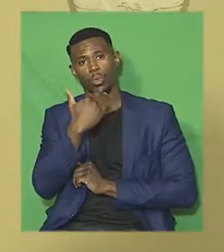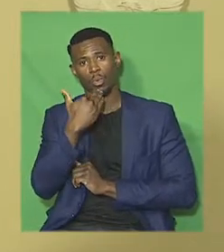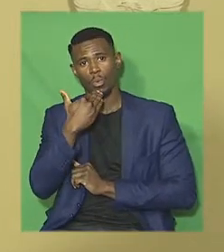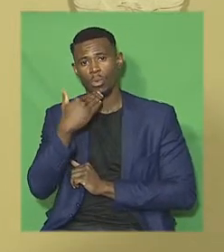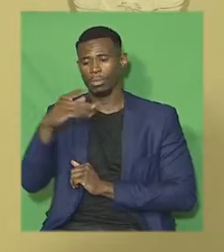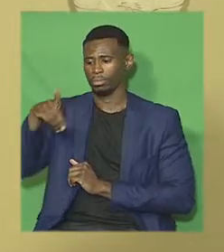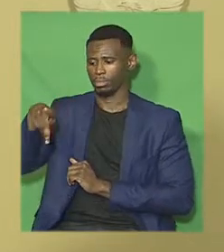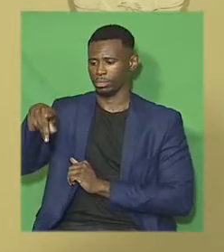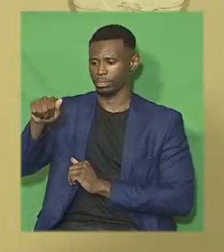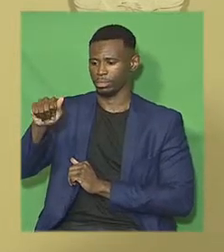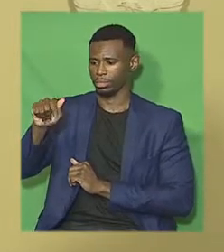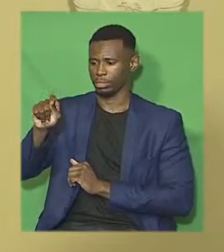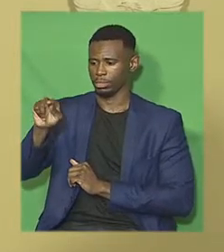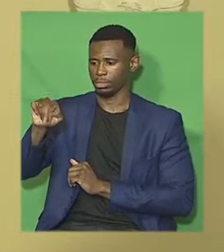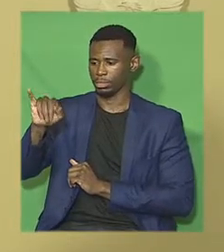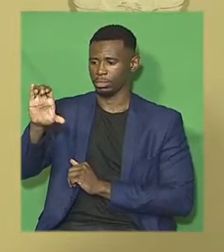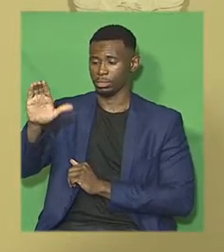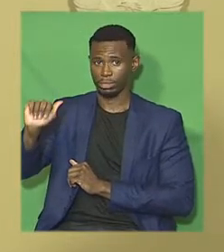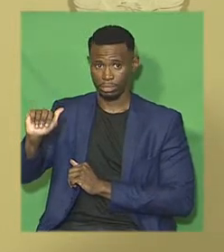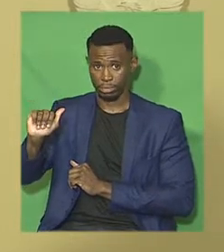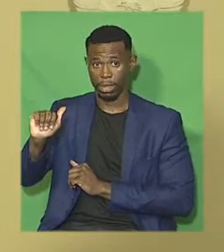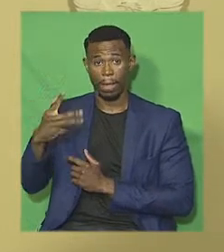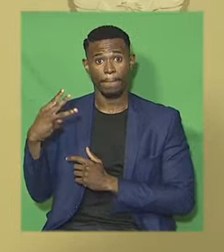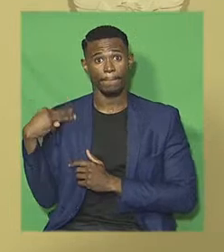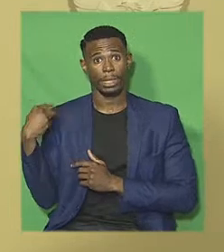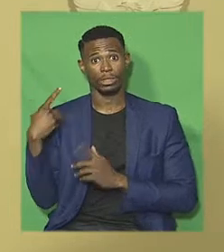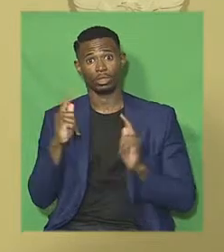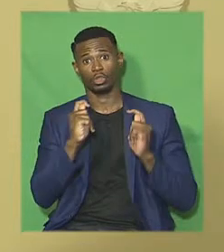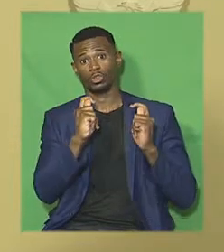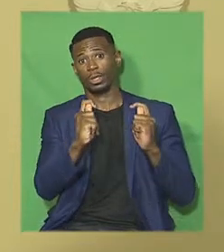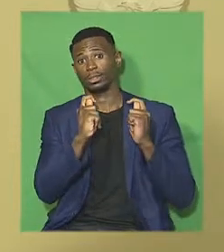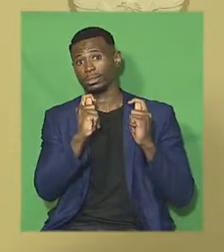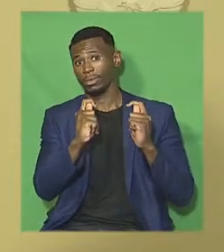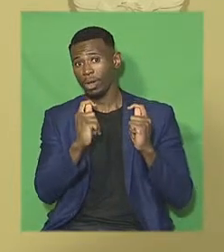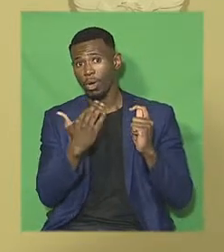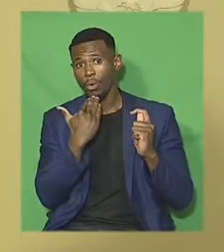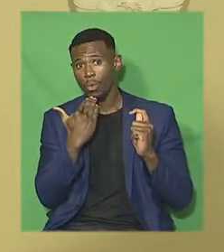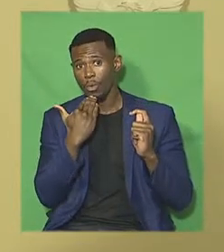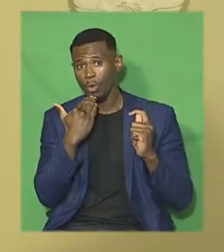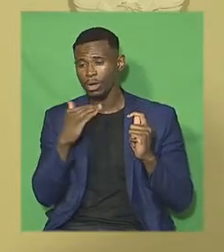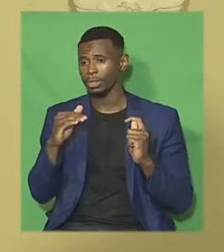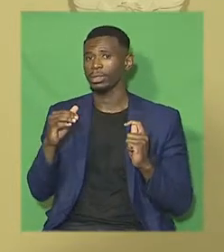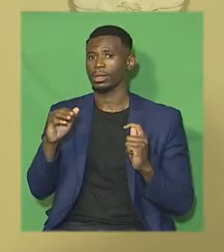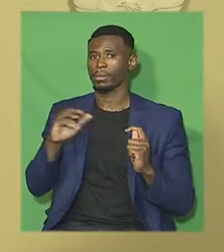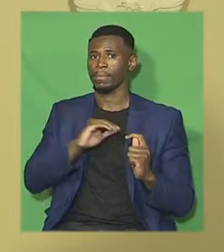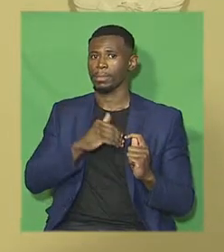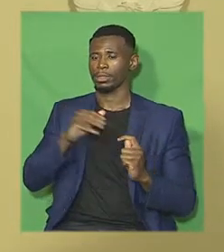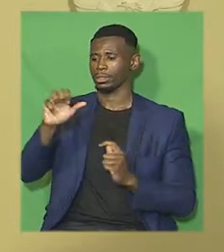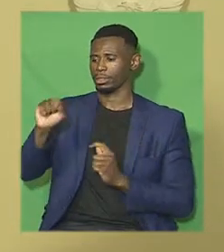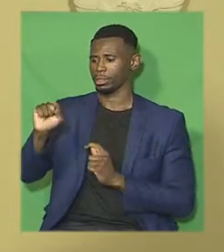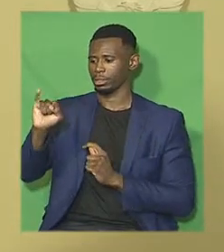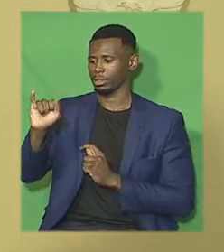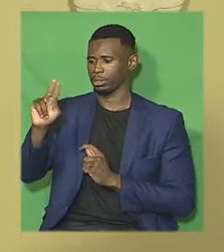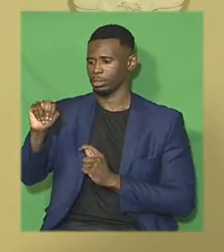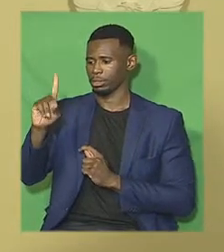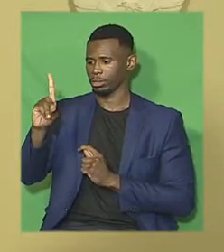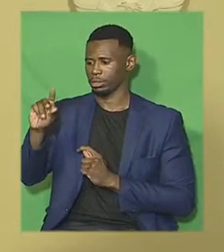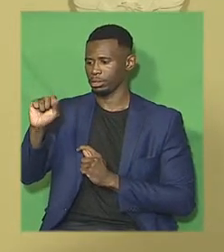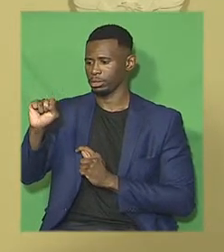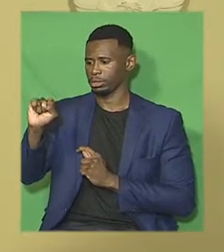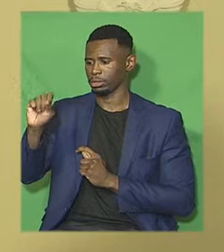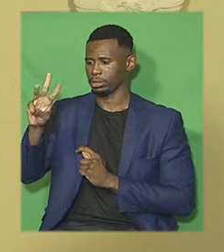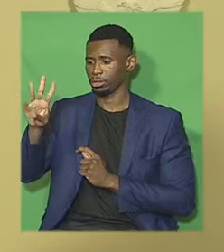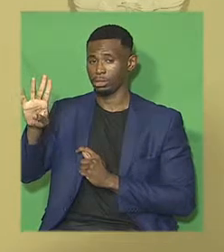Lille. Minister of Transport will be Ms. Sindisiwe Chikunga.